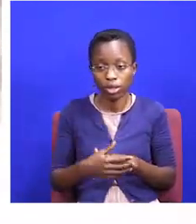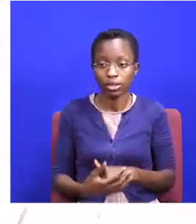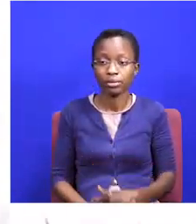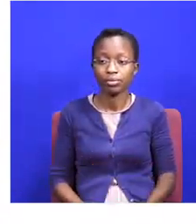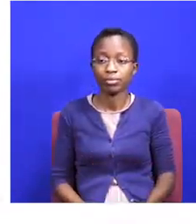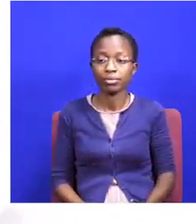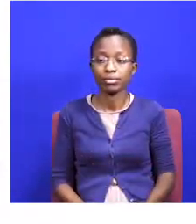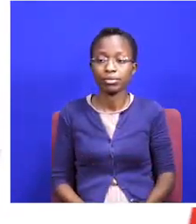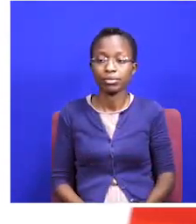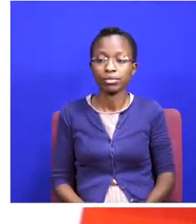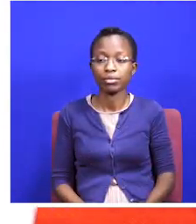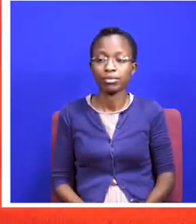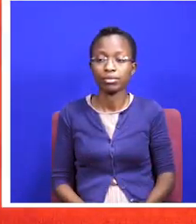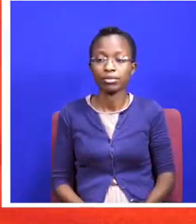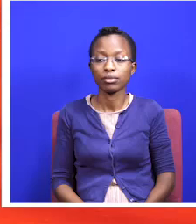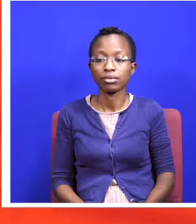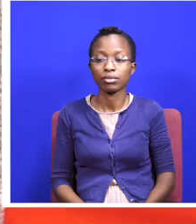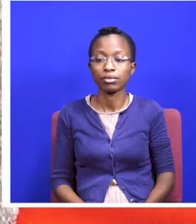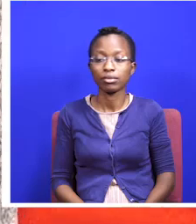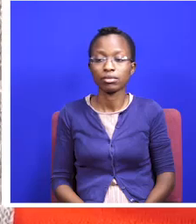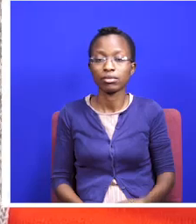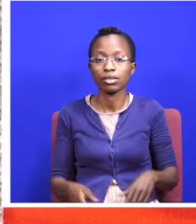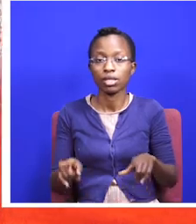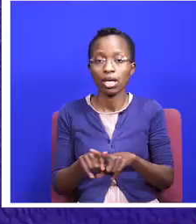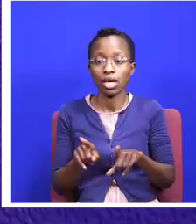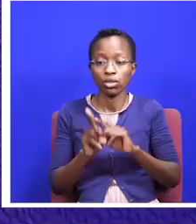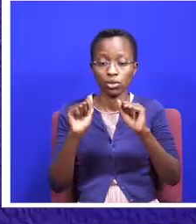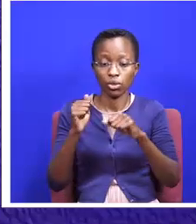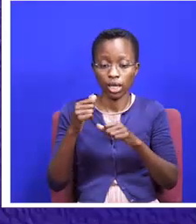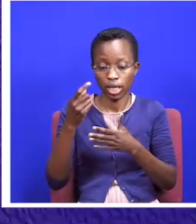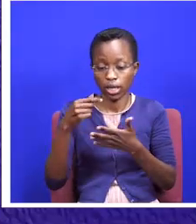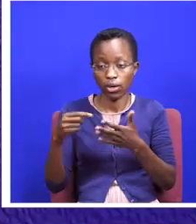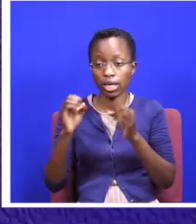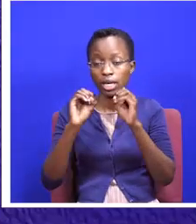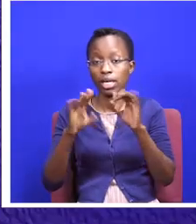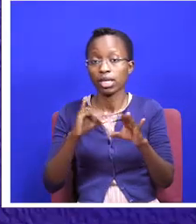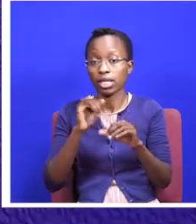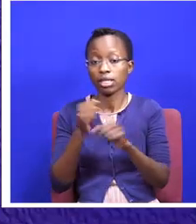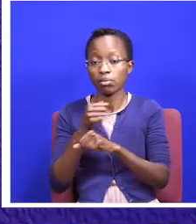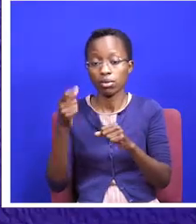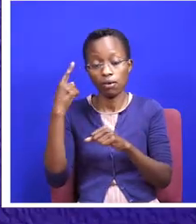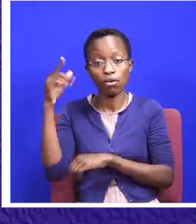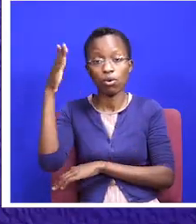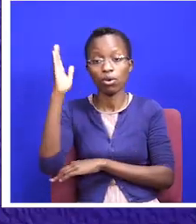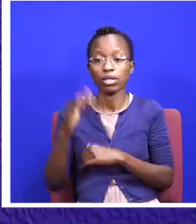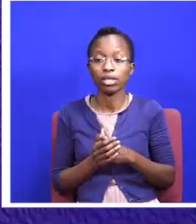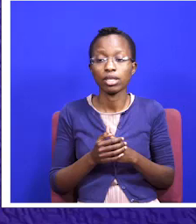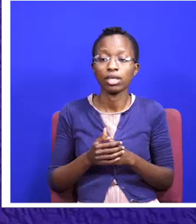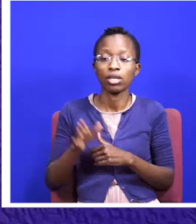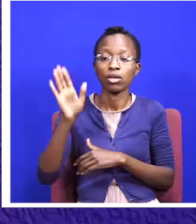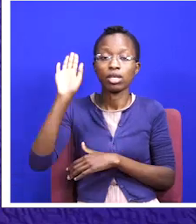walked. And on top, you can write that nothing is impossible for